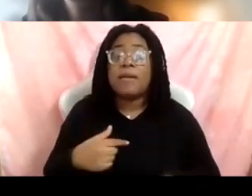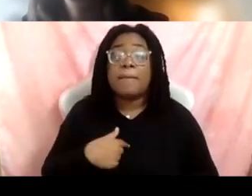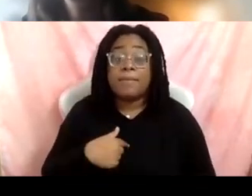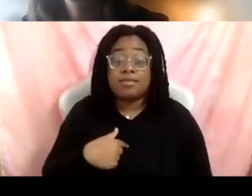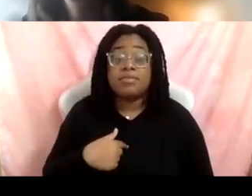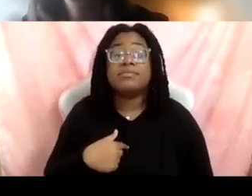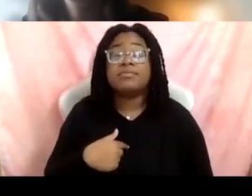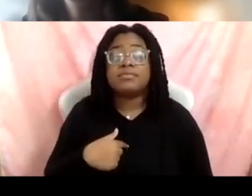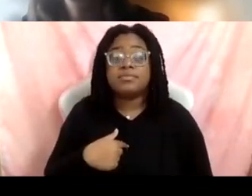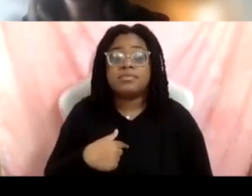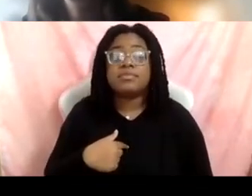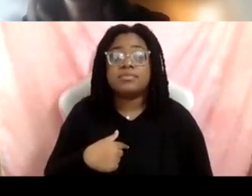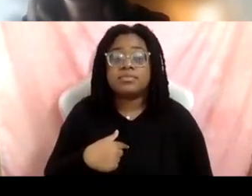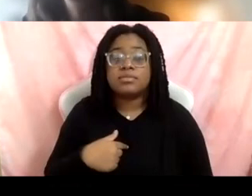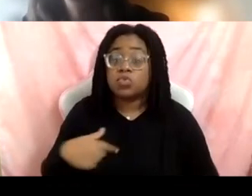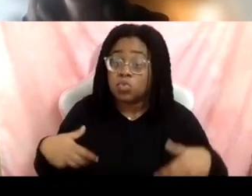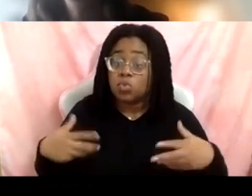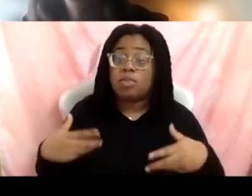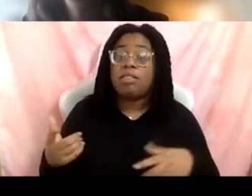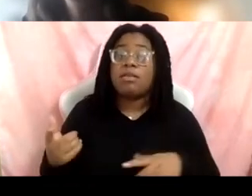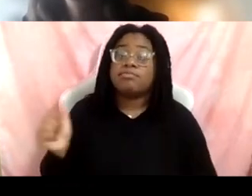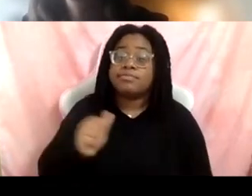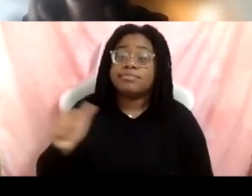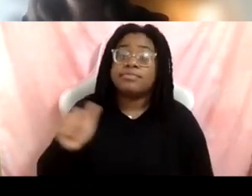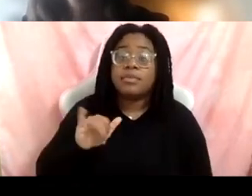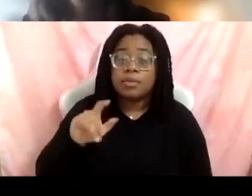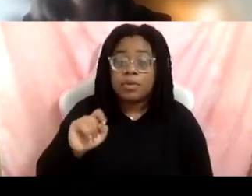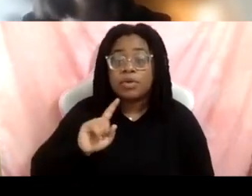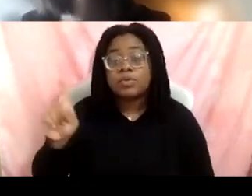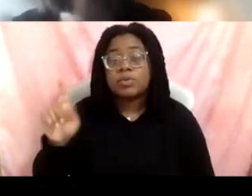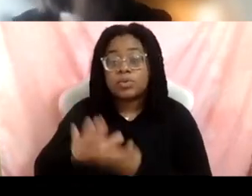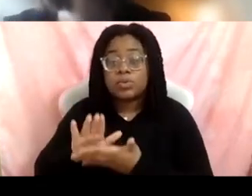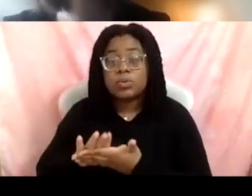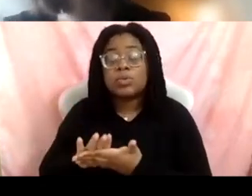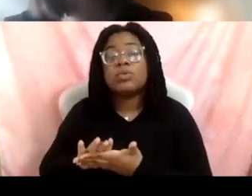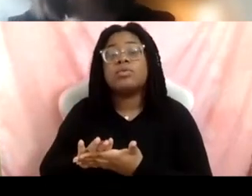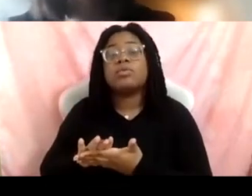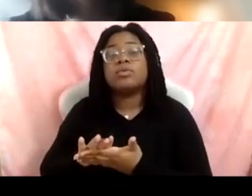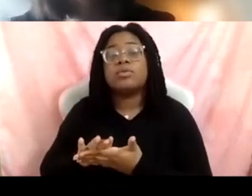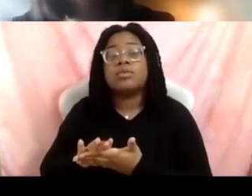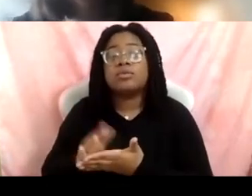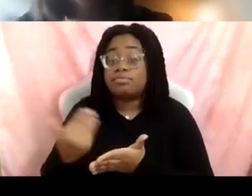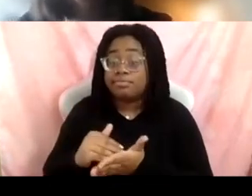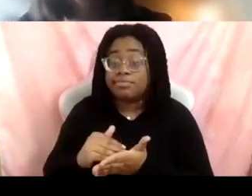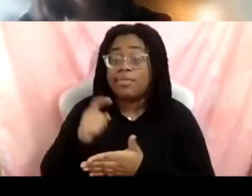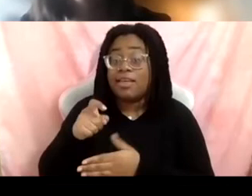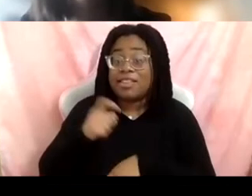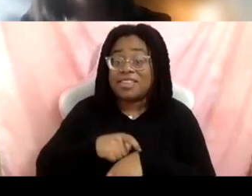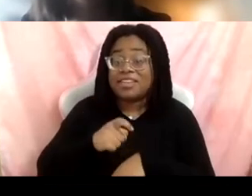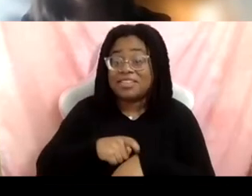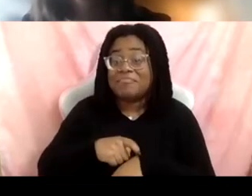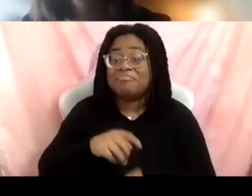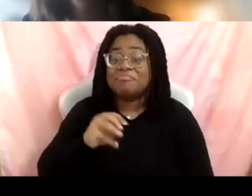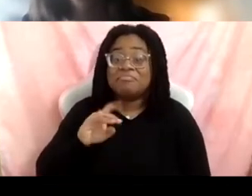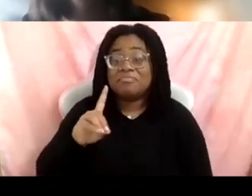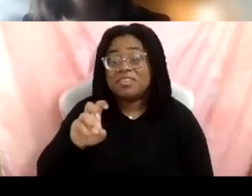was rolling to and from my apartment to the school, again, in this medieval town that did not